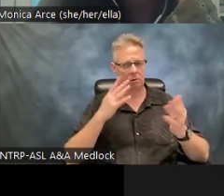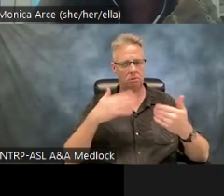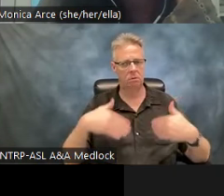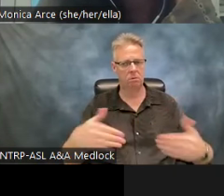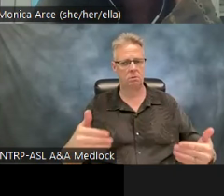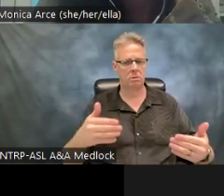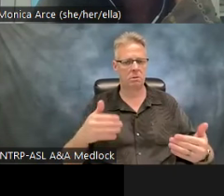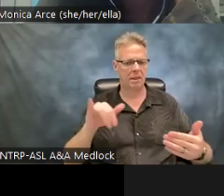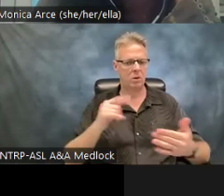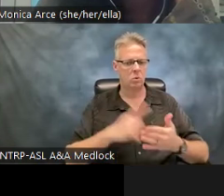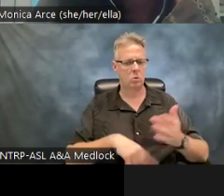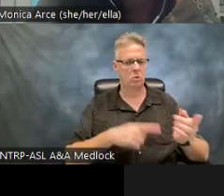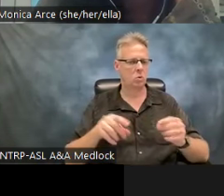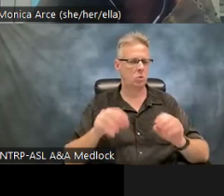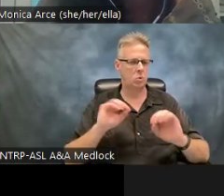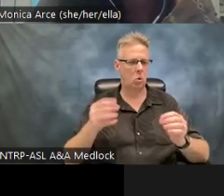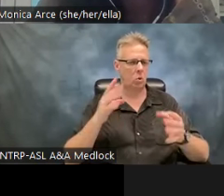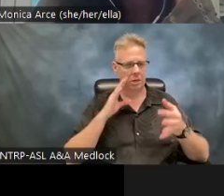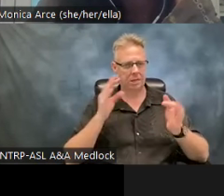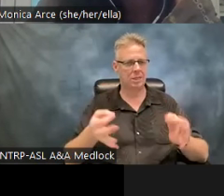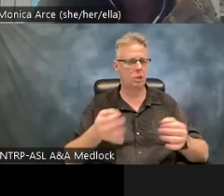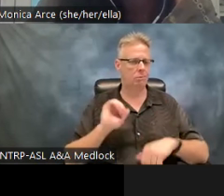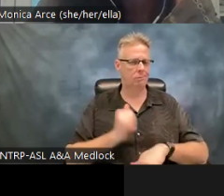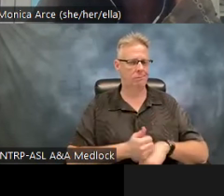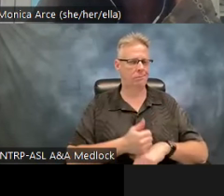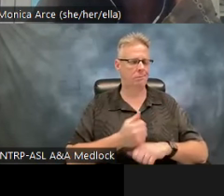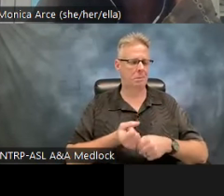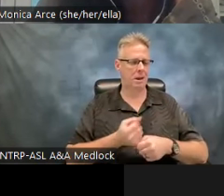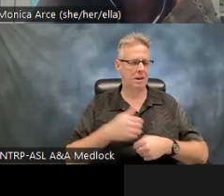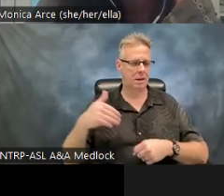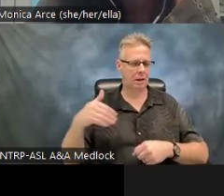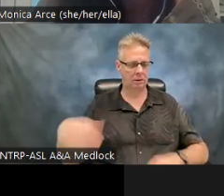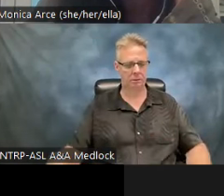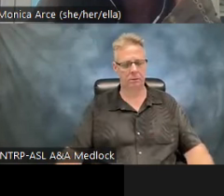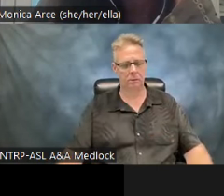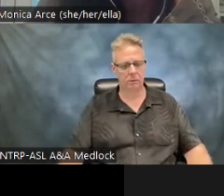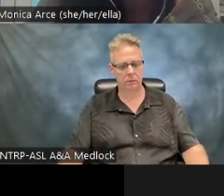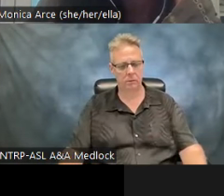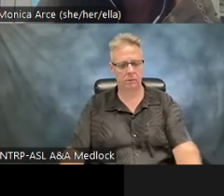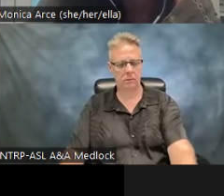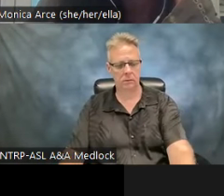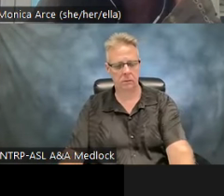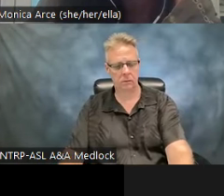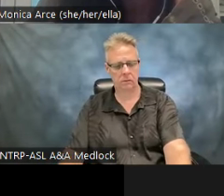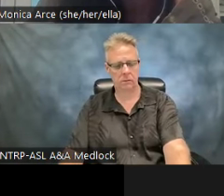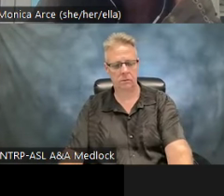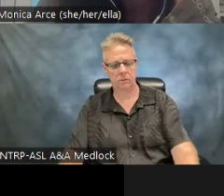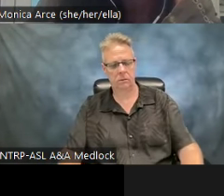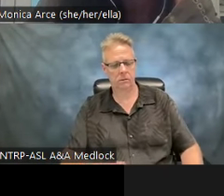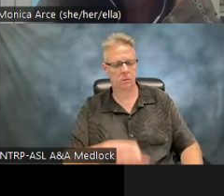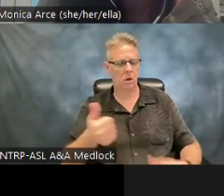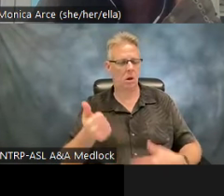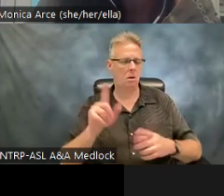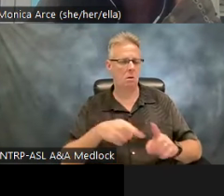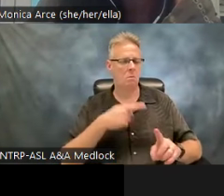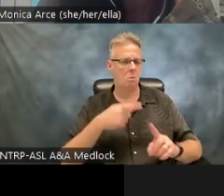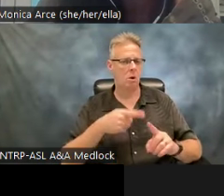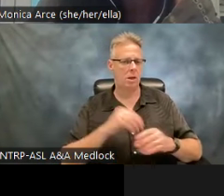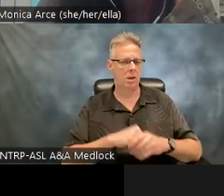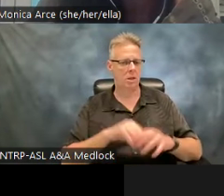where we're at. There's no decision made on this. And the other point will be in the chat, but there is a